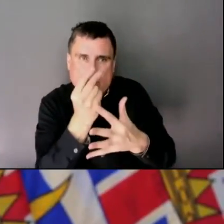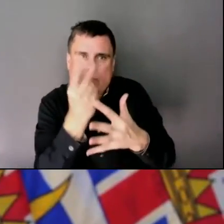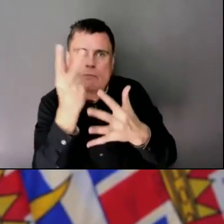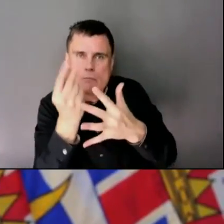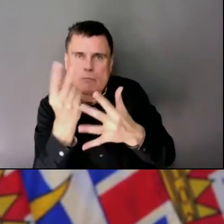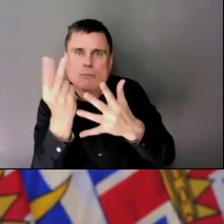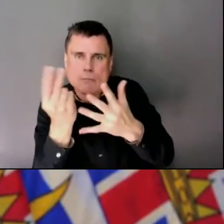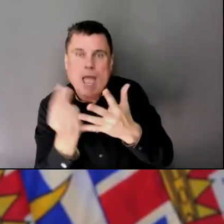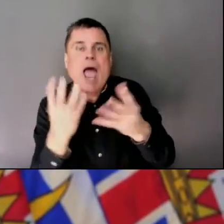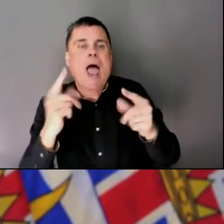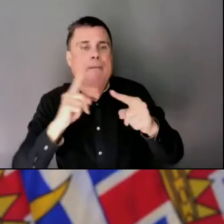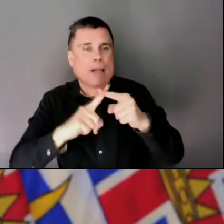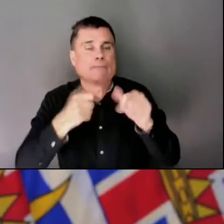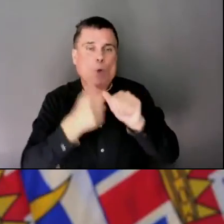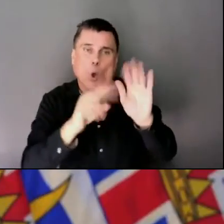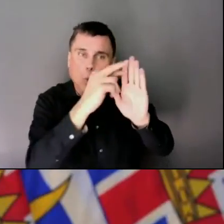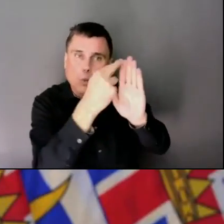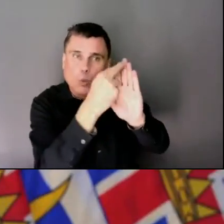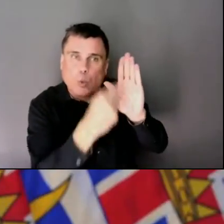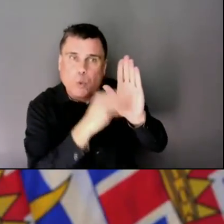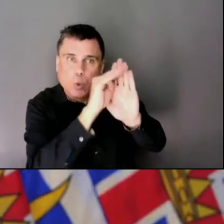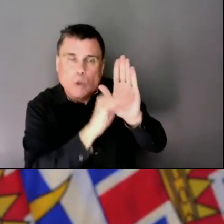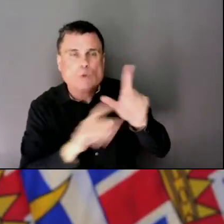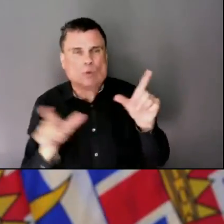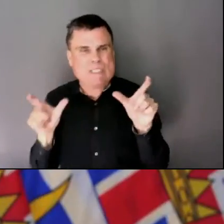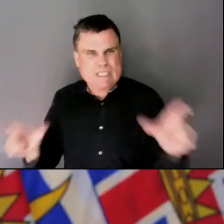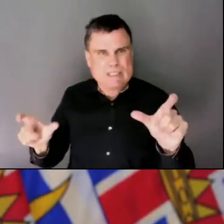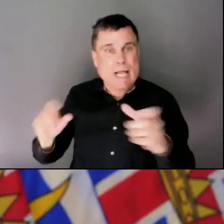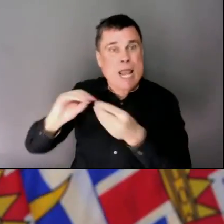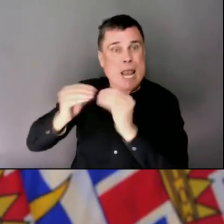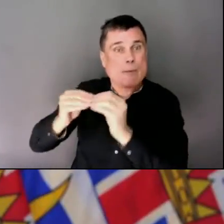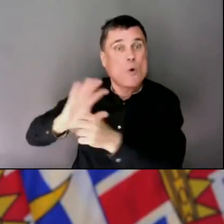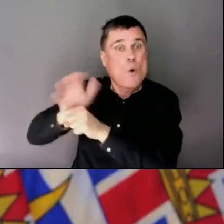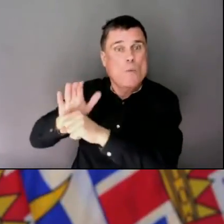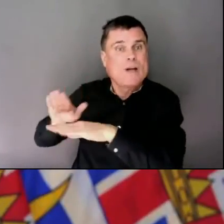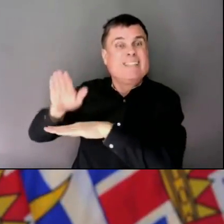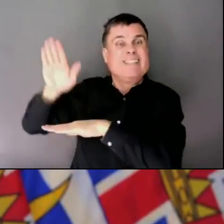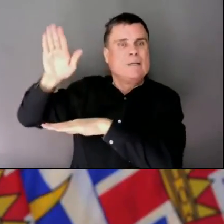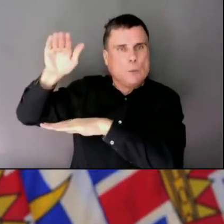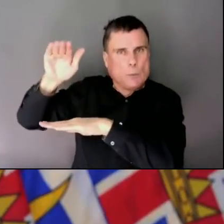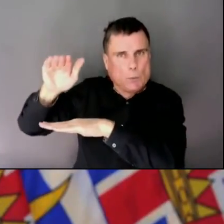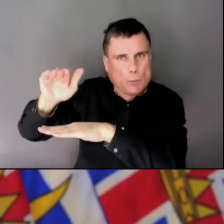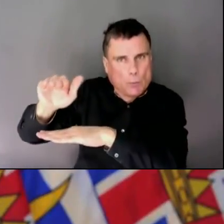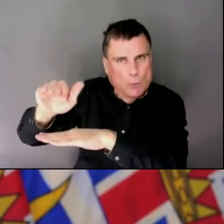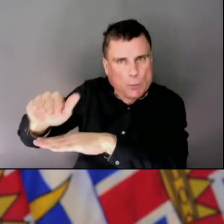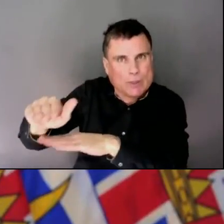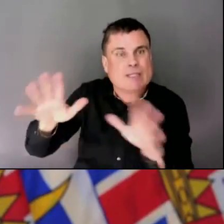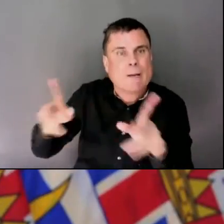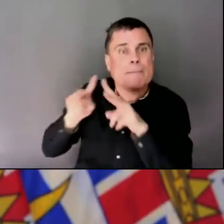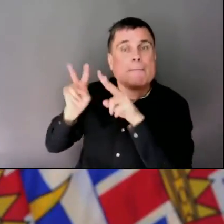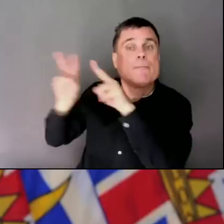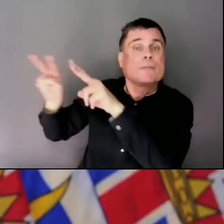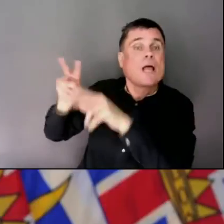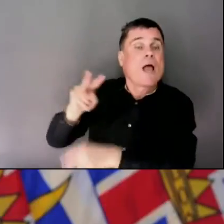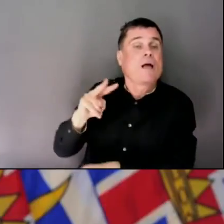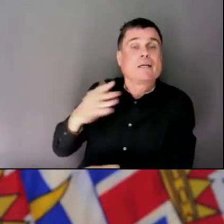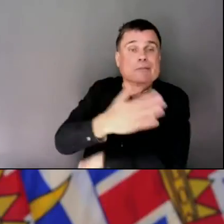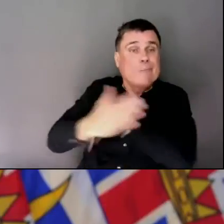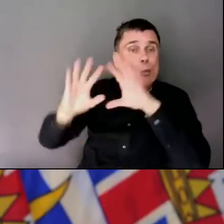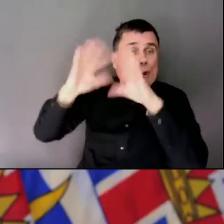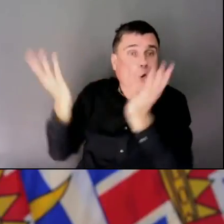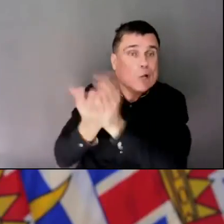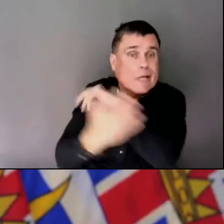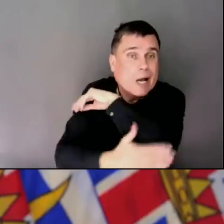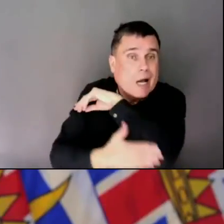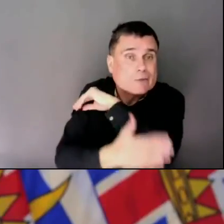this in other provinces. When we have a lot of transmission, even young people can get very sick, end up in